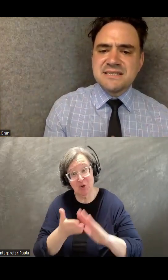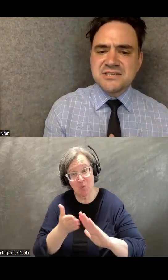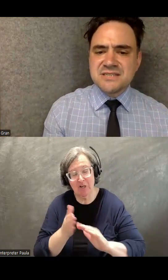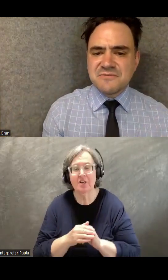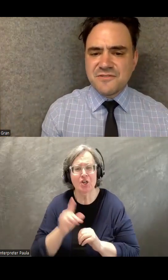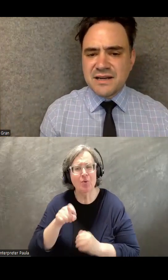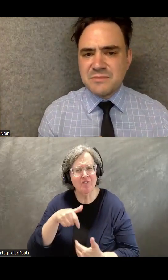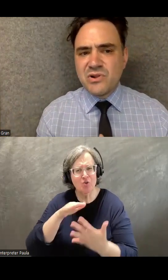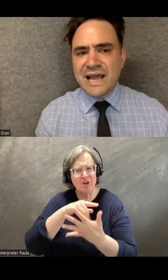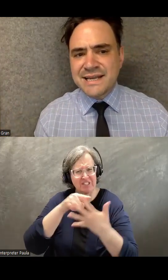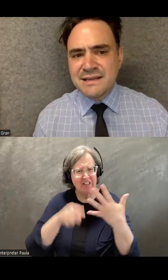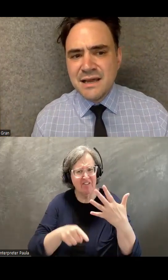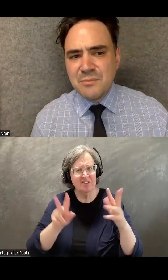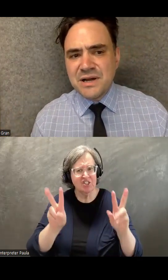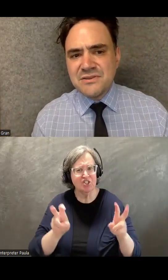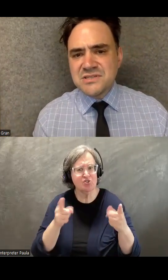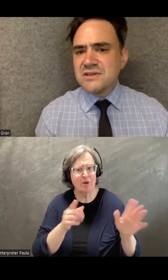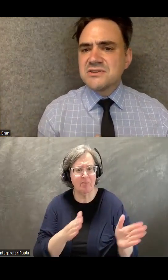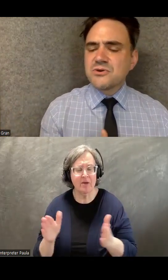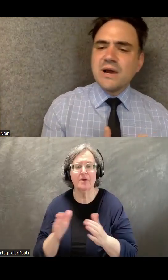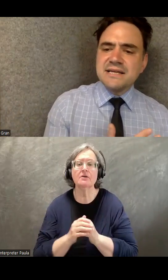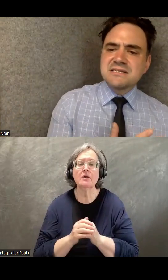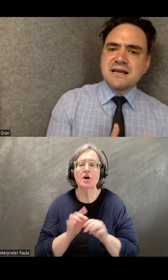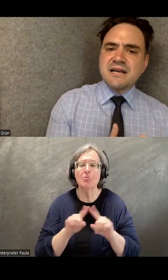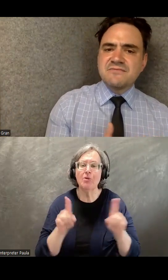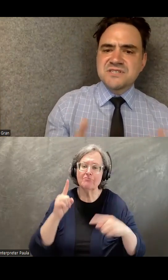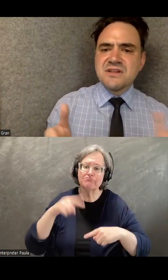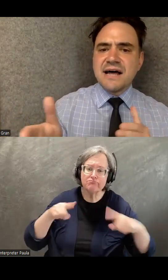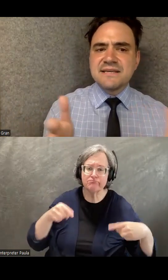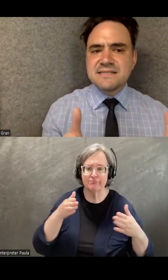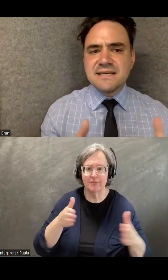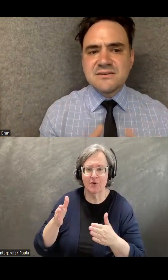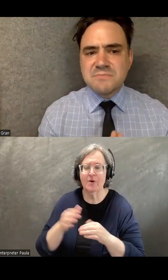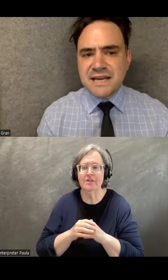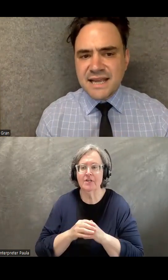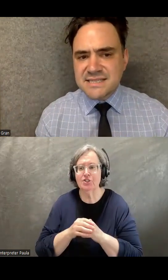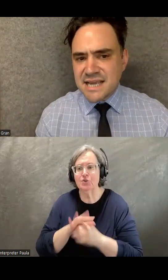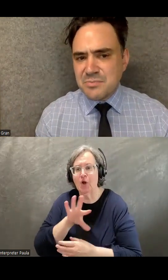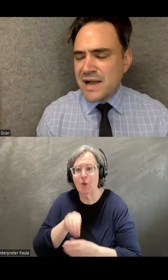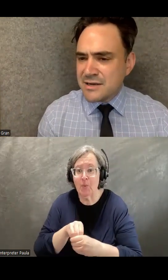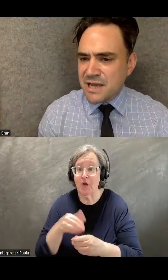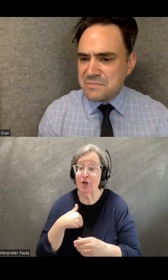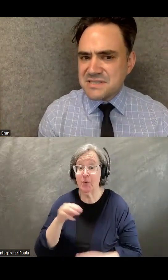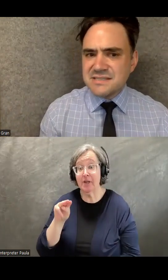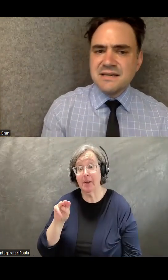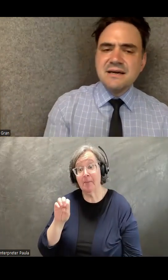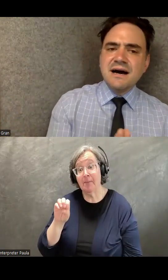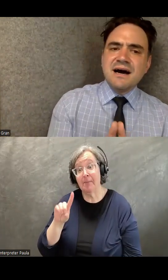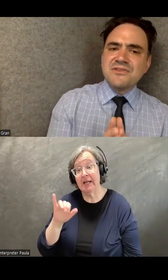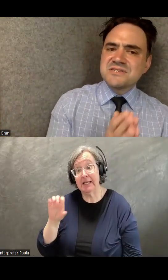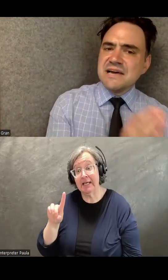address these issues up front in planning. But there's all sorts of ways to kind of slot these in. There's Medicaid state plan